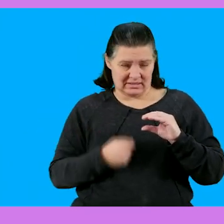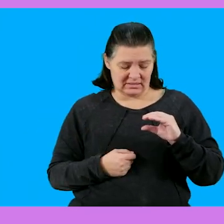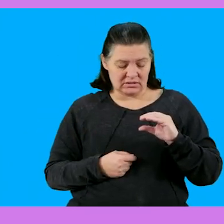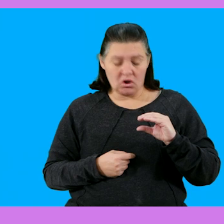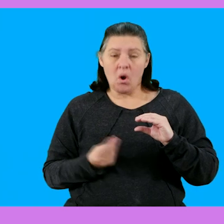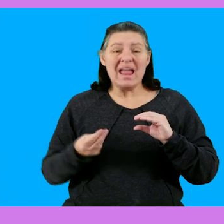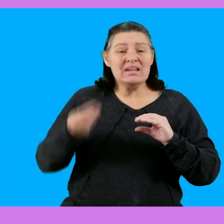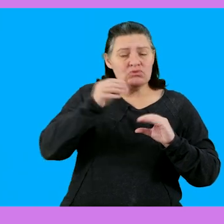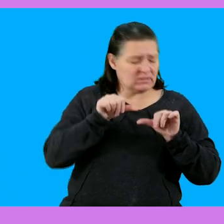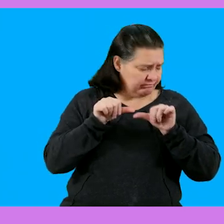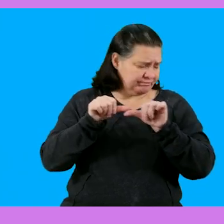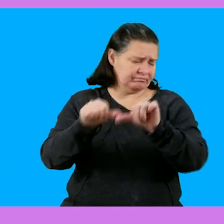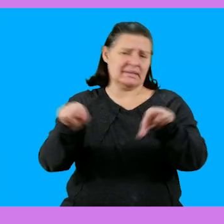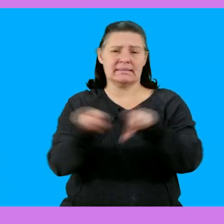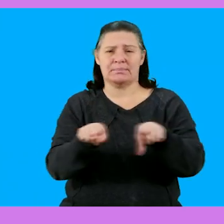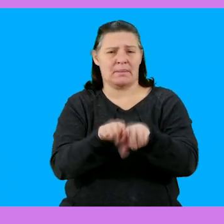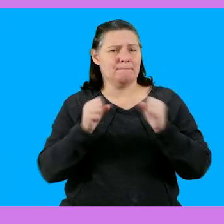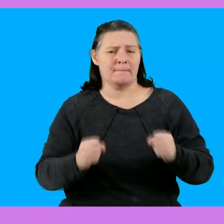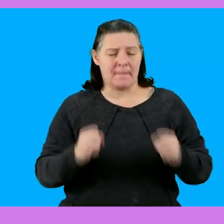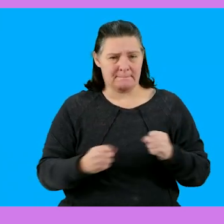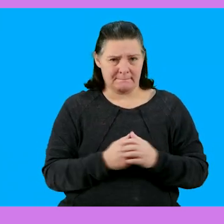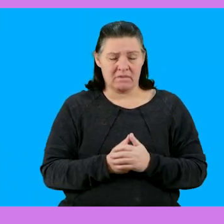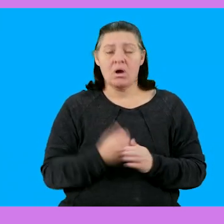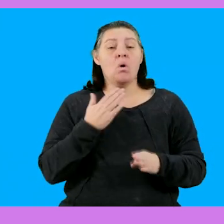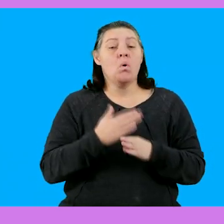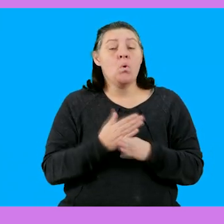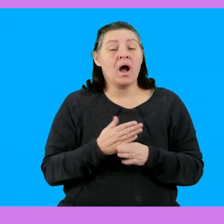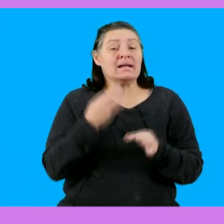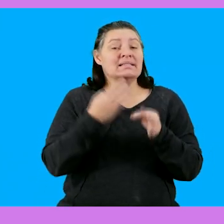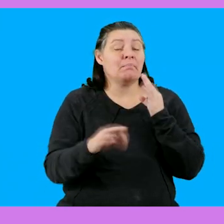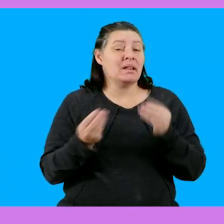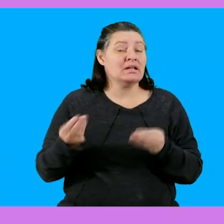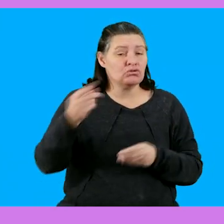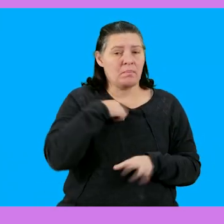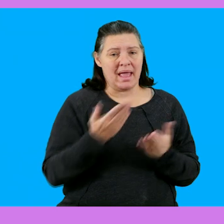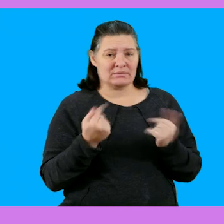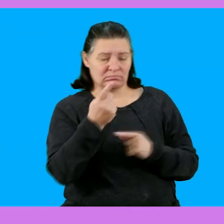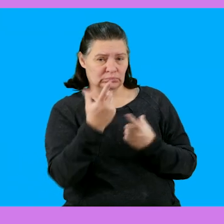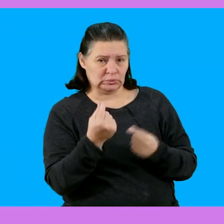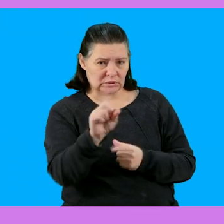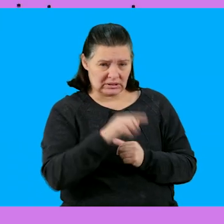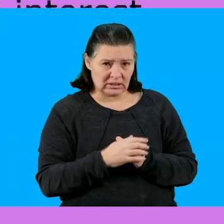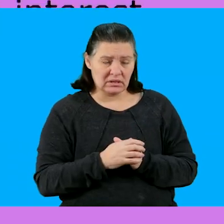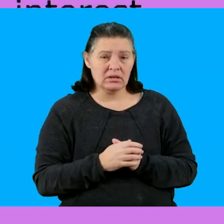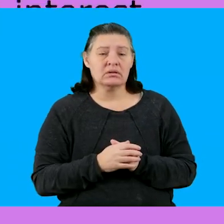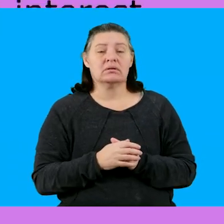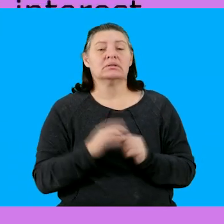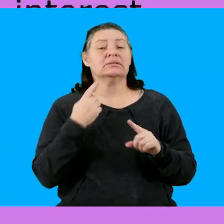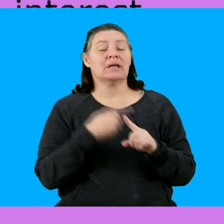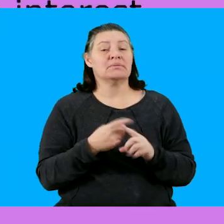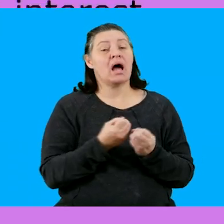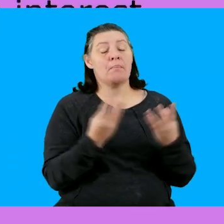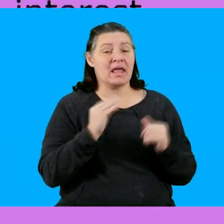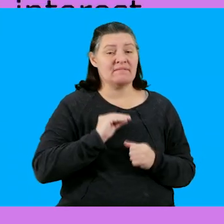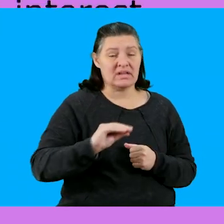same throughout, okay? And then also important, when we work with simple interest, this is what I expect you to do. You multiply